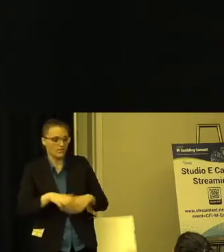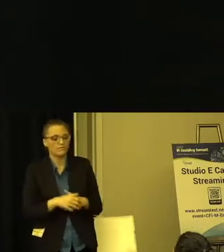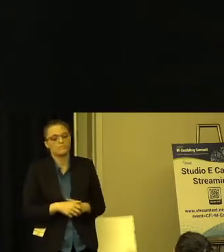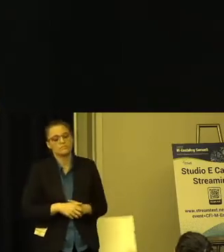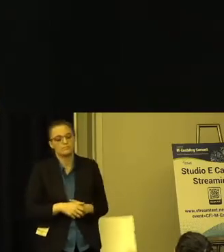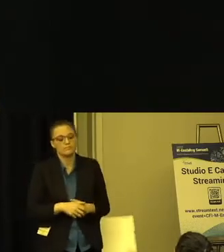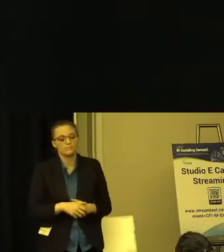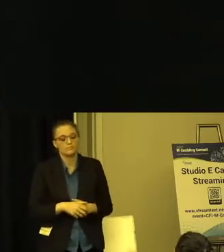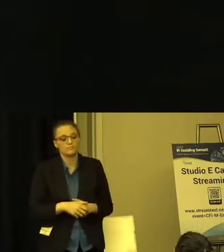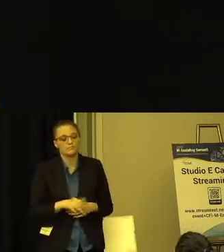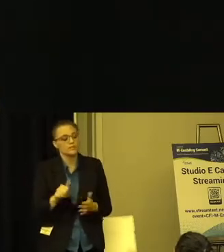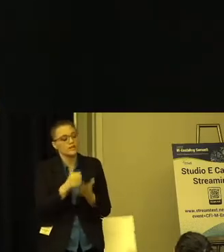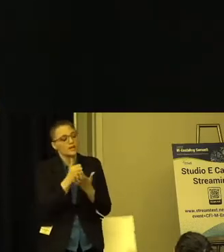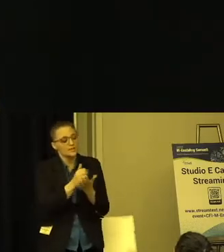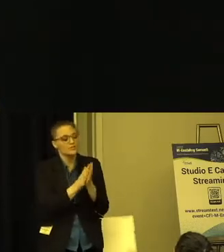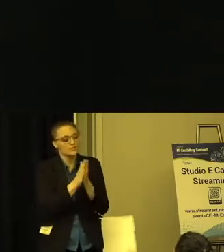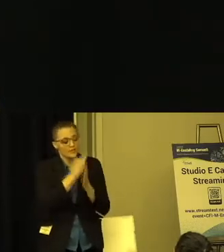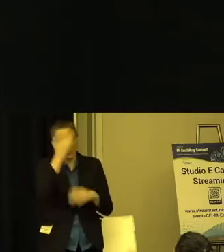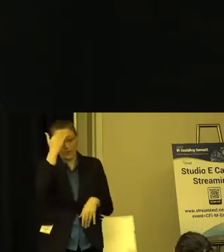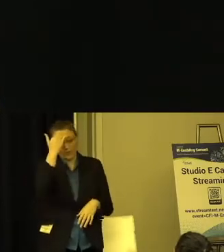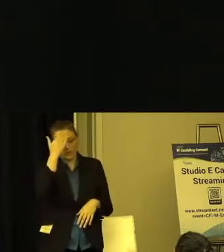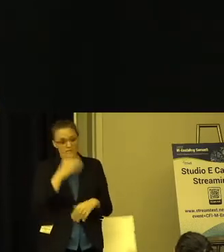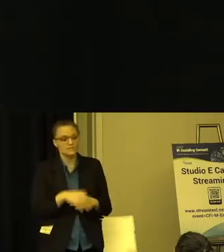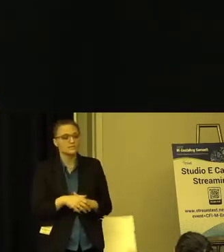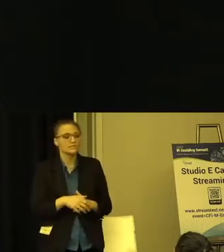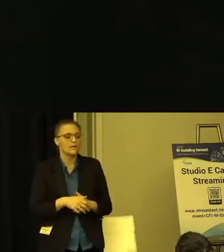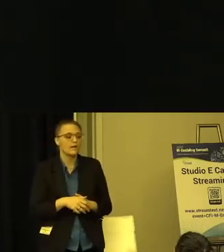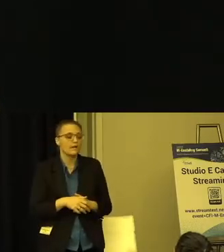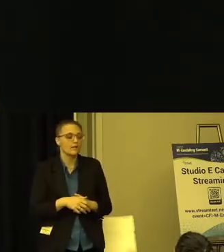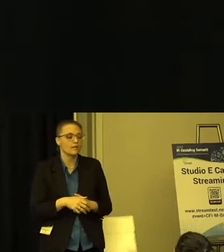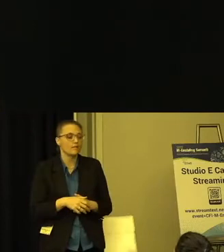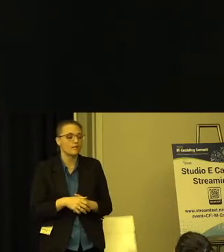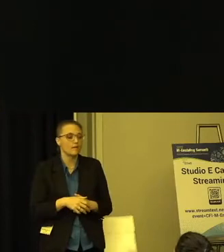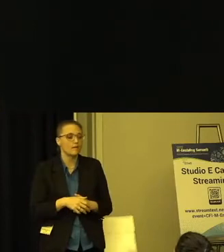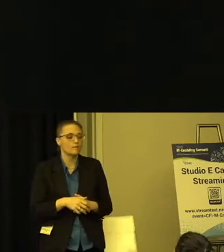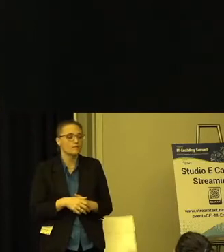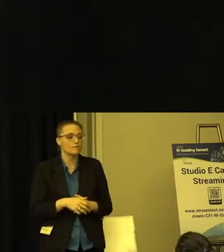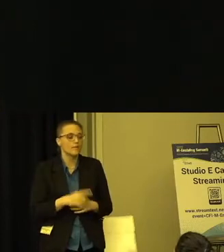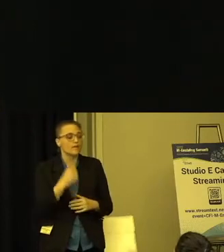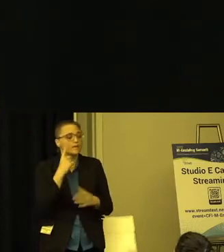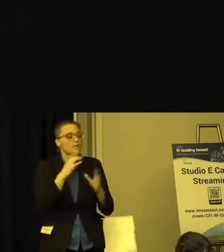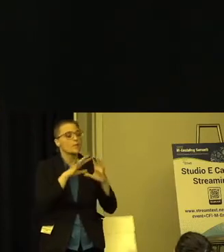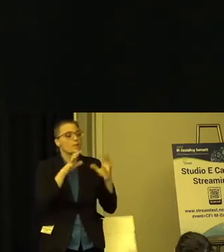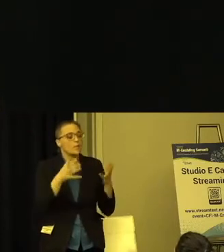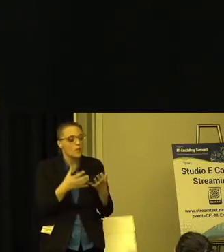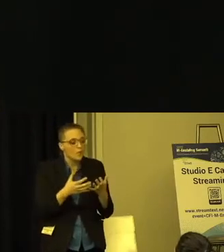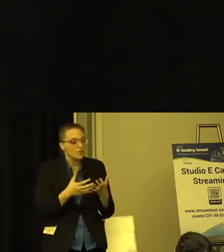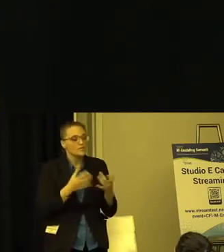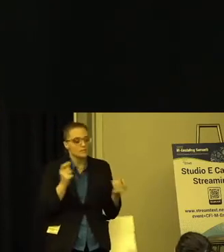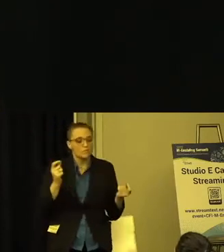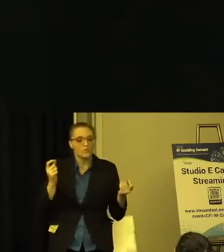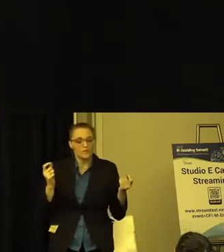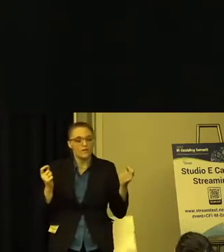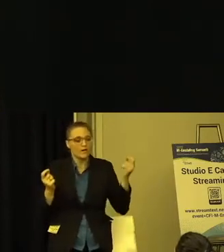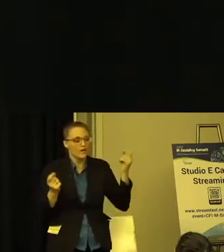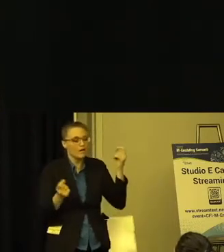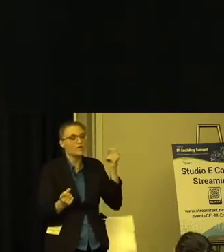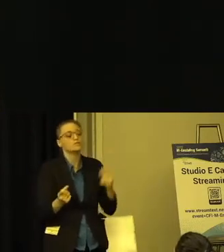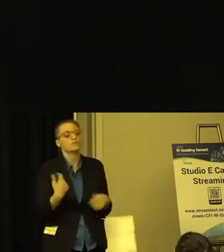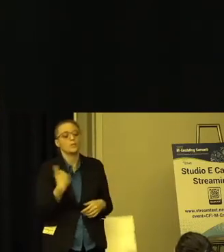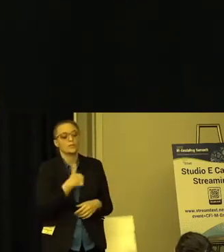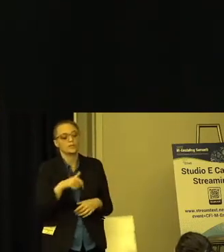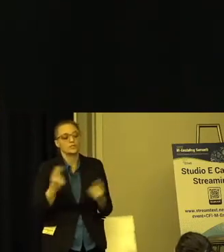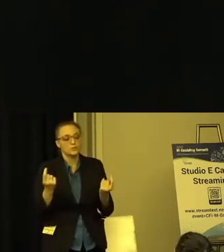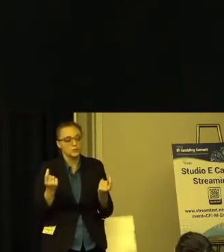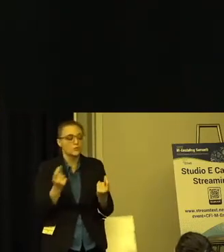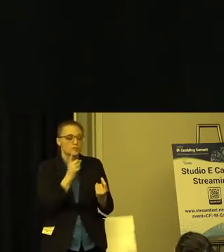But that is helping to drive awareness, and I think that the whole world is moving along. What we need to